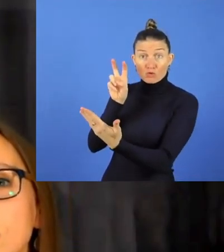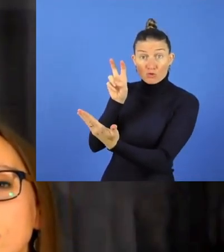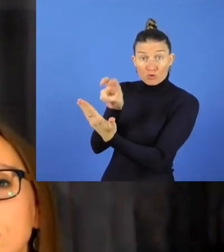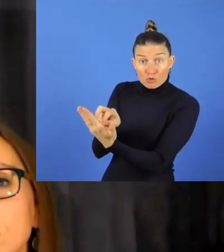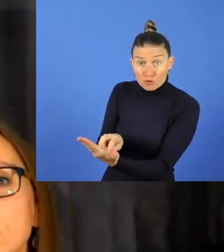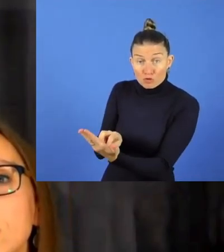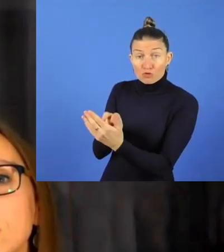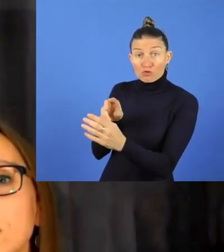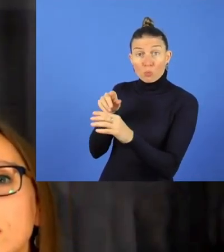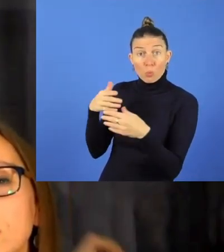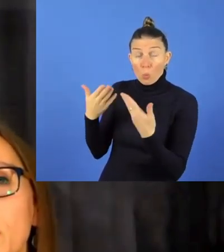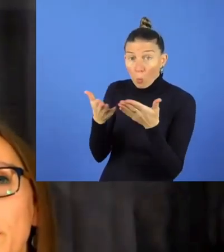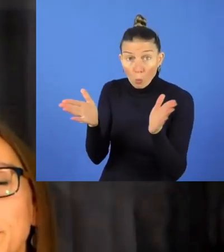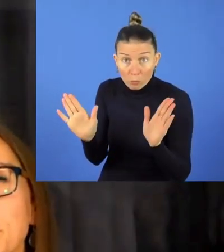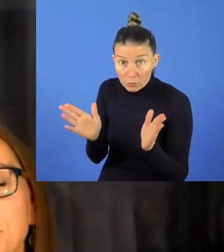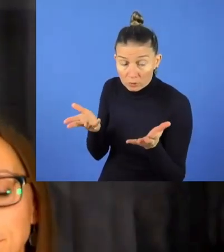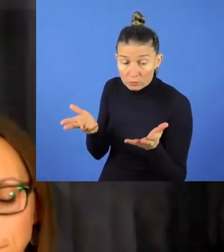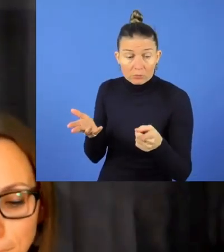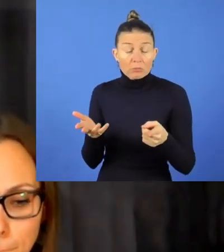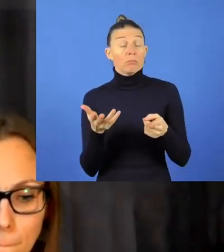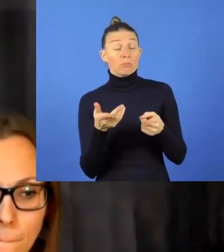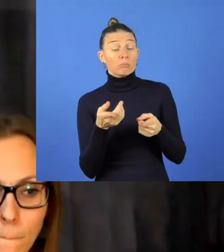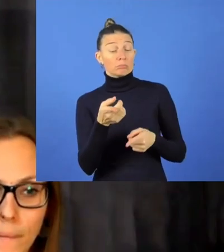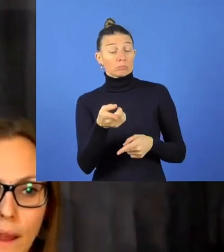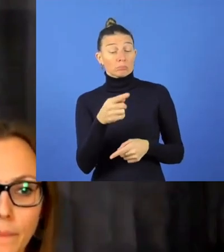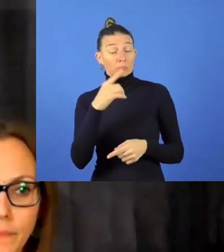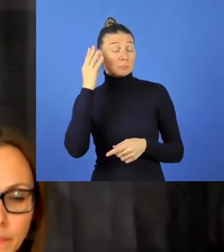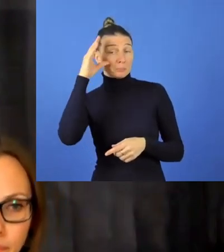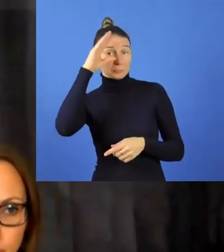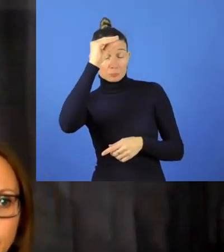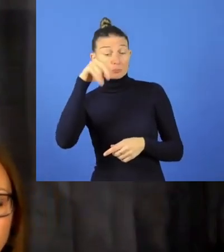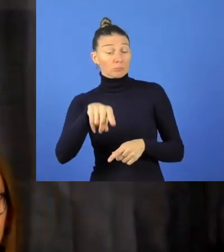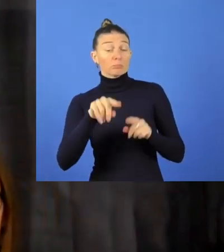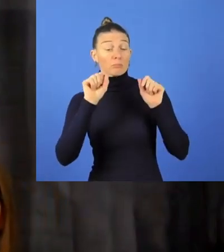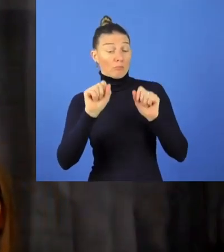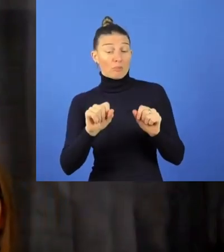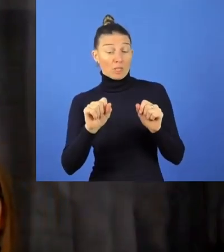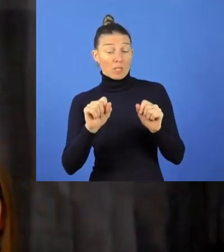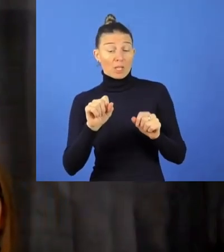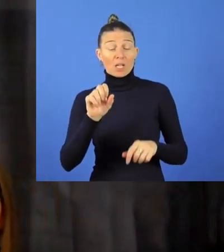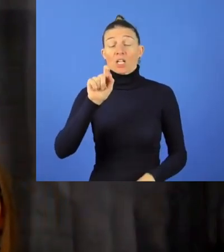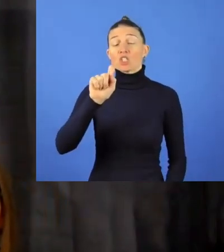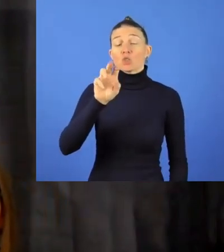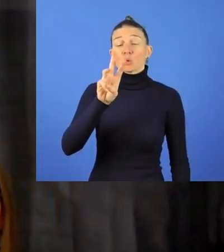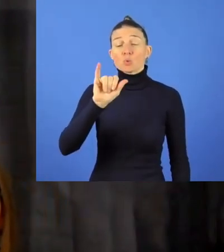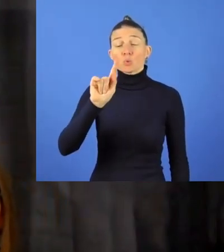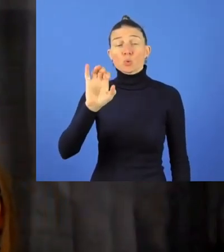It's open for everybody. You can just join on Twitch, for example,